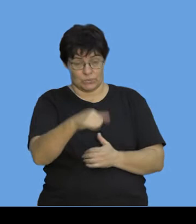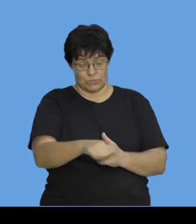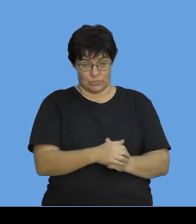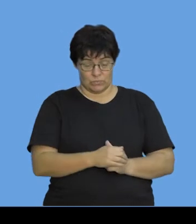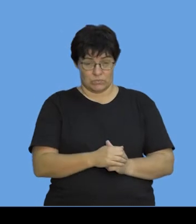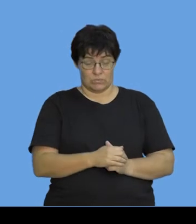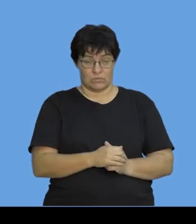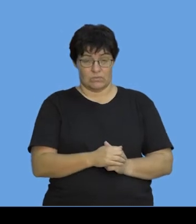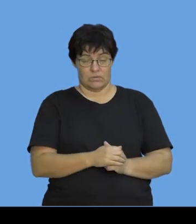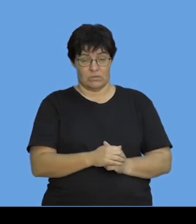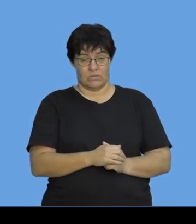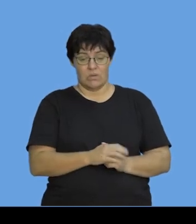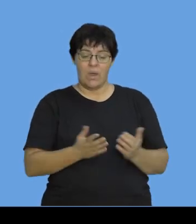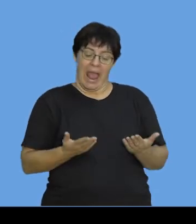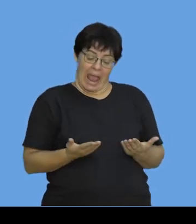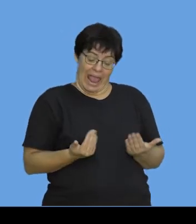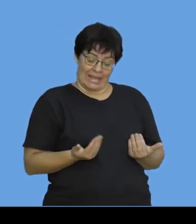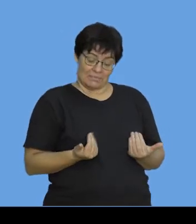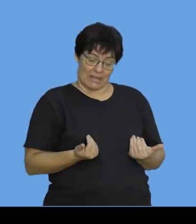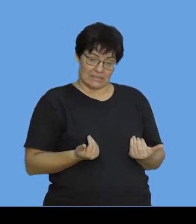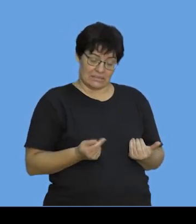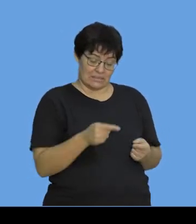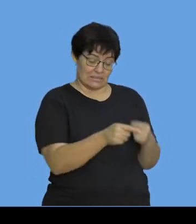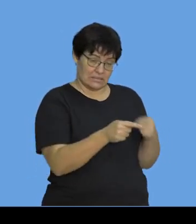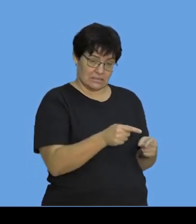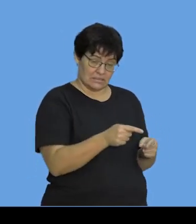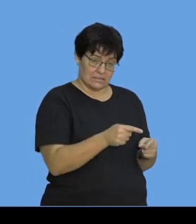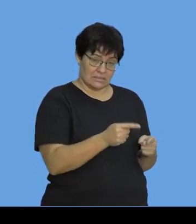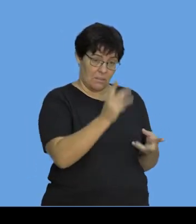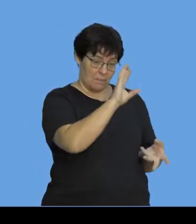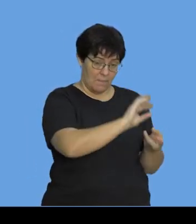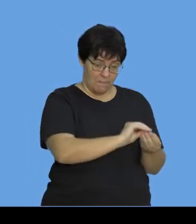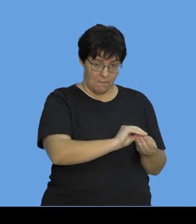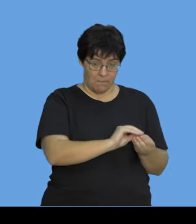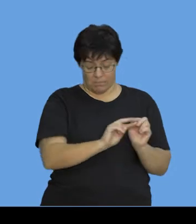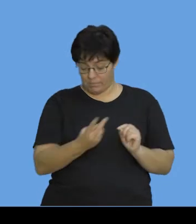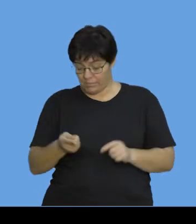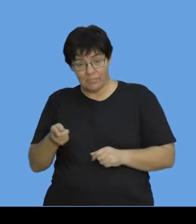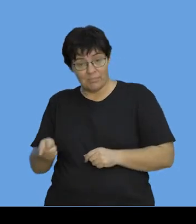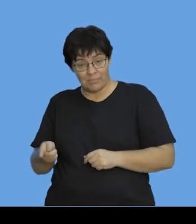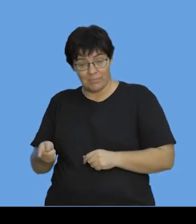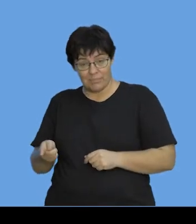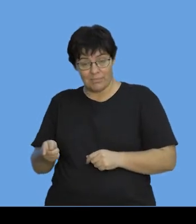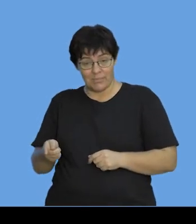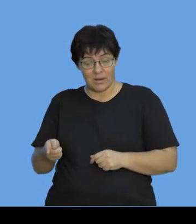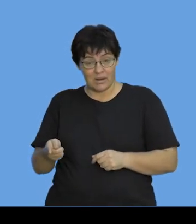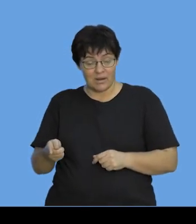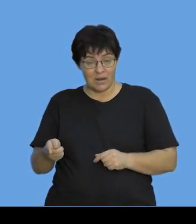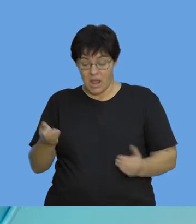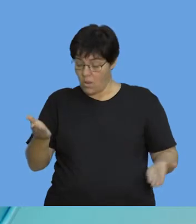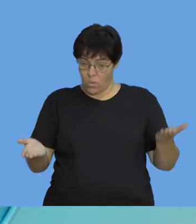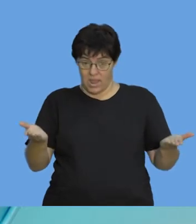we have our own expectation in terms of the quantity of the product, but in reality, the actual yield is